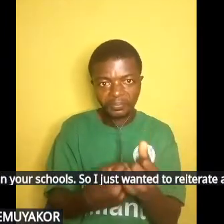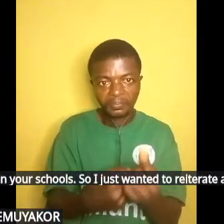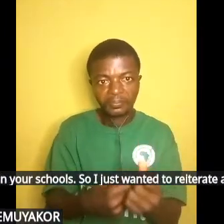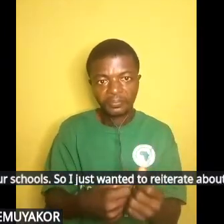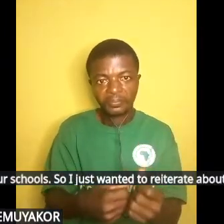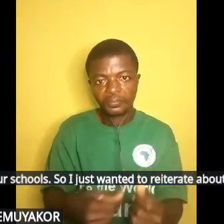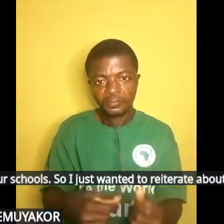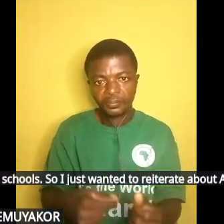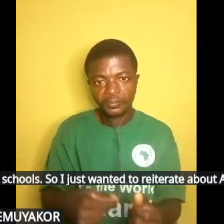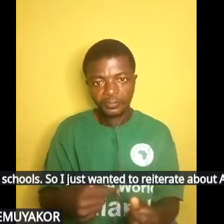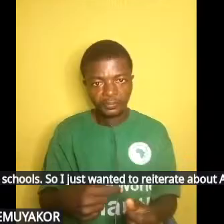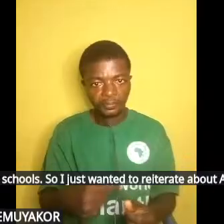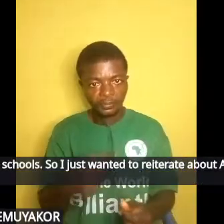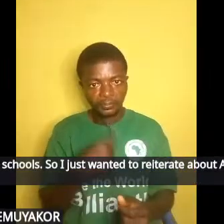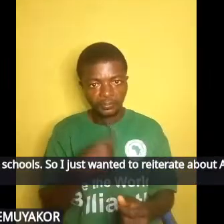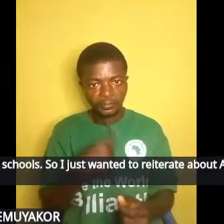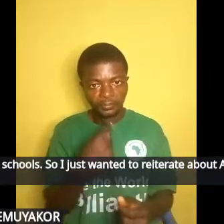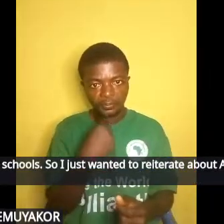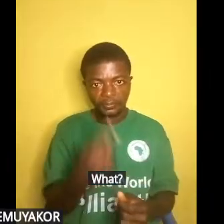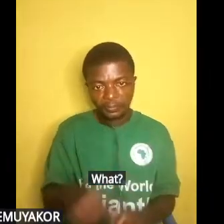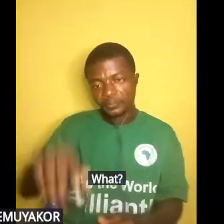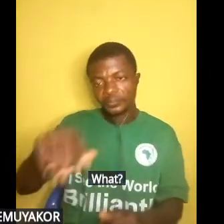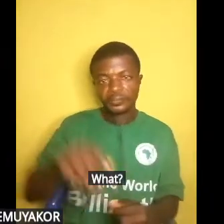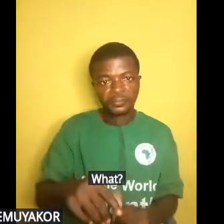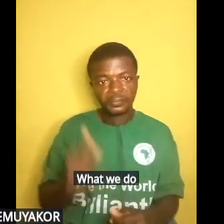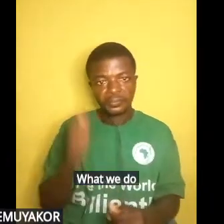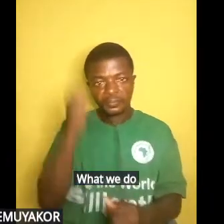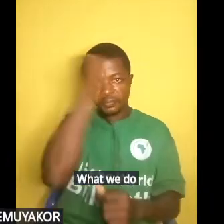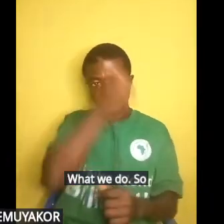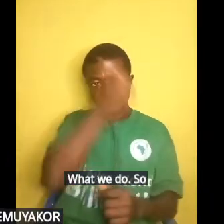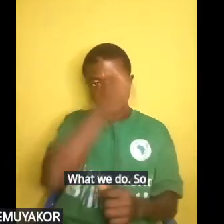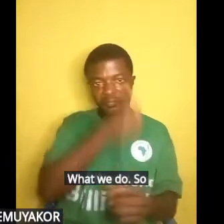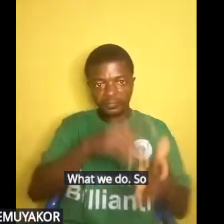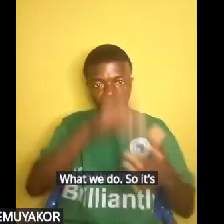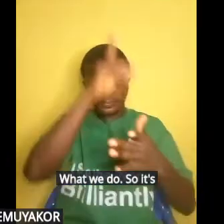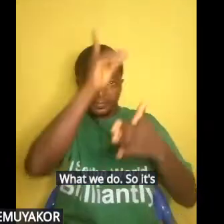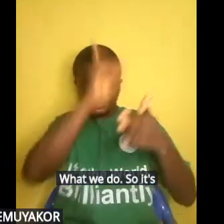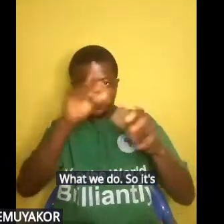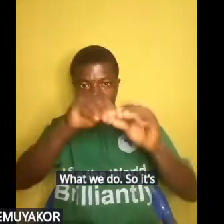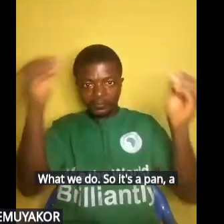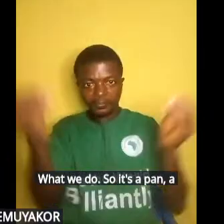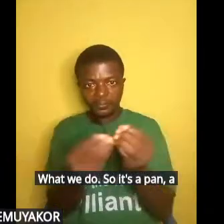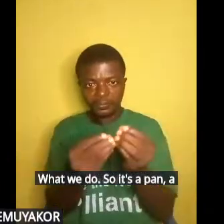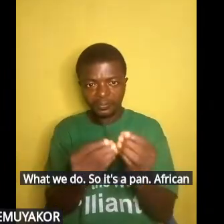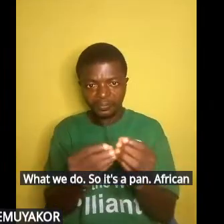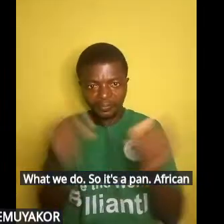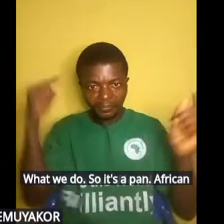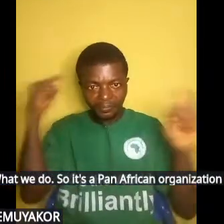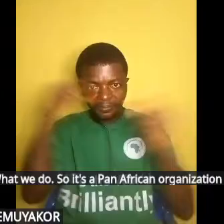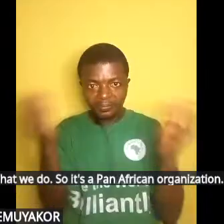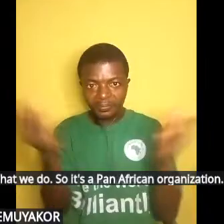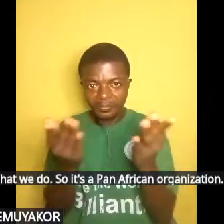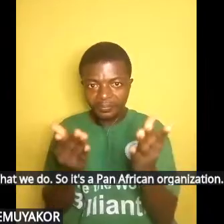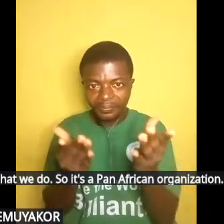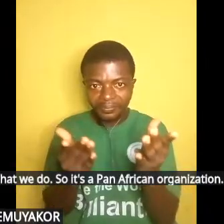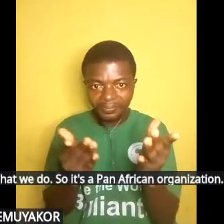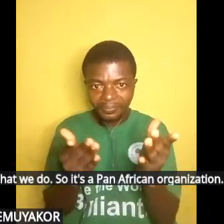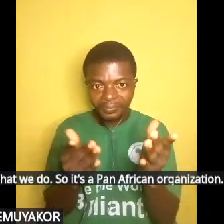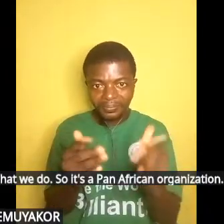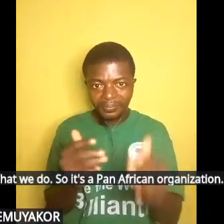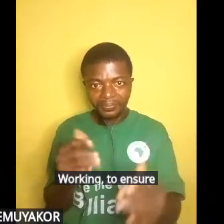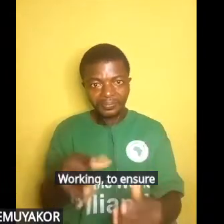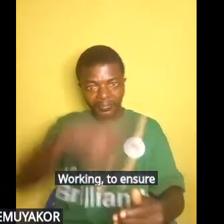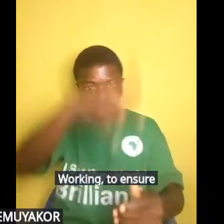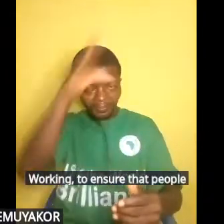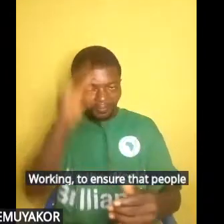Dyslexia Organisation, what we do. So it's a Pan-African organisation working to ensure